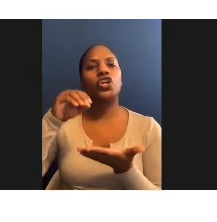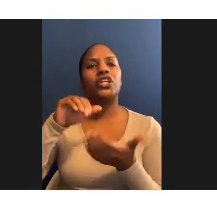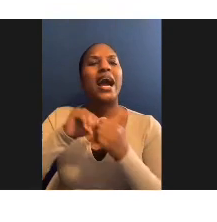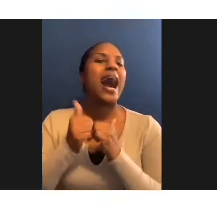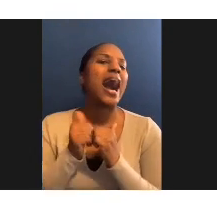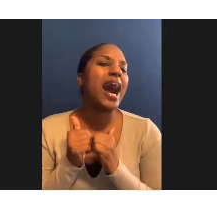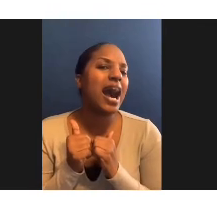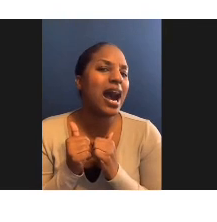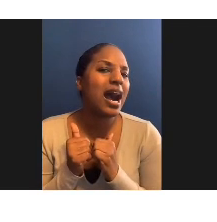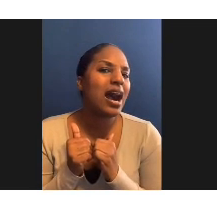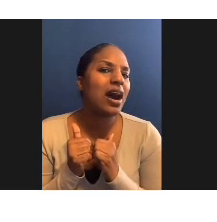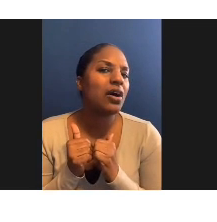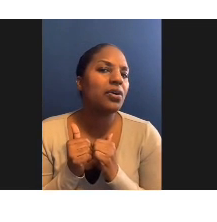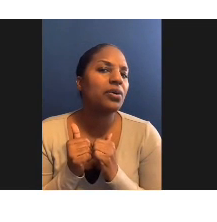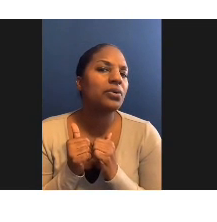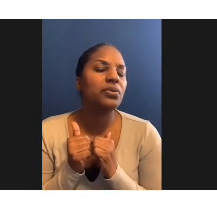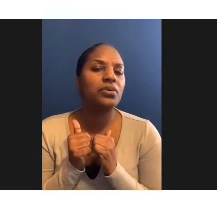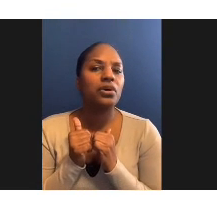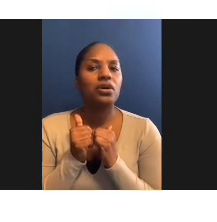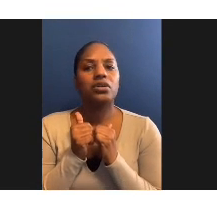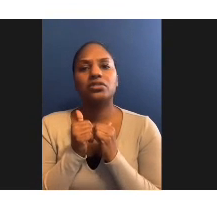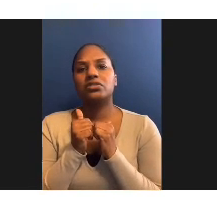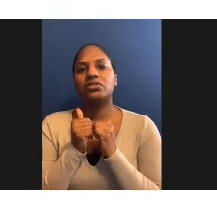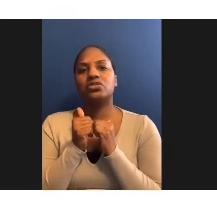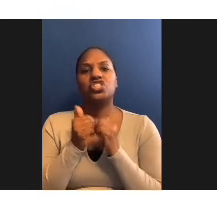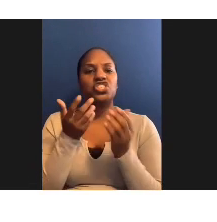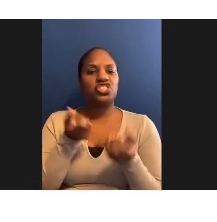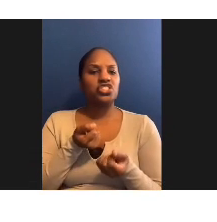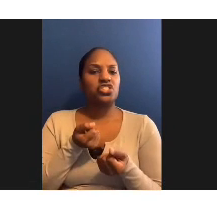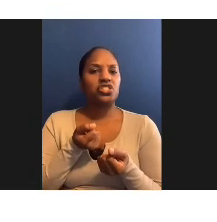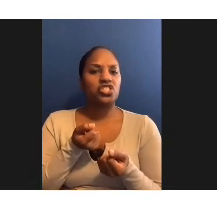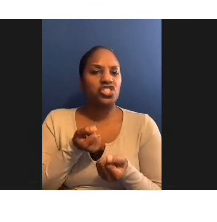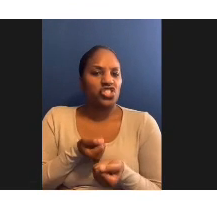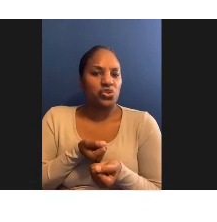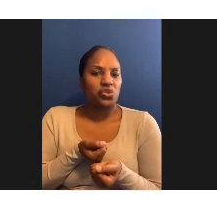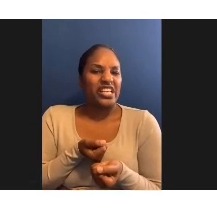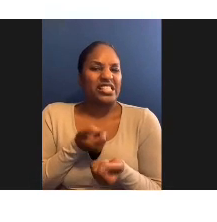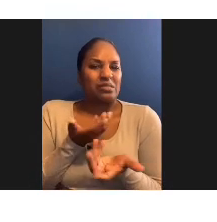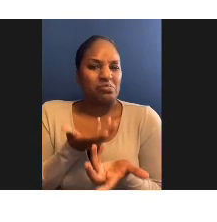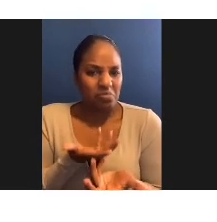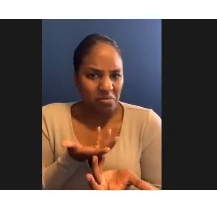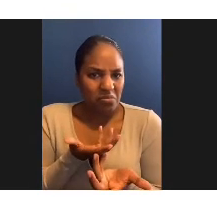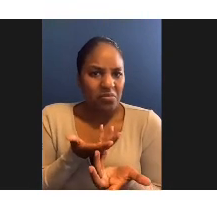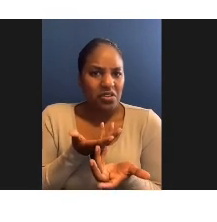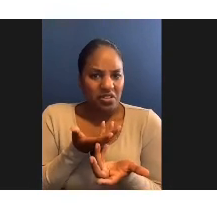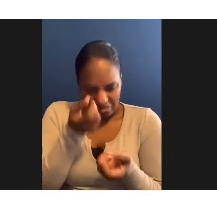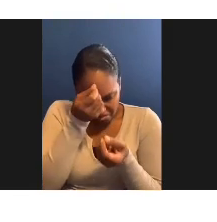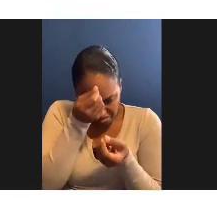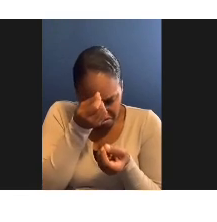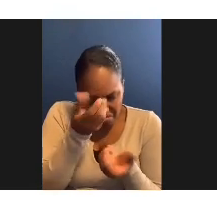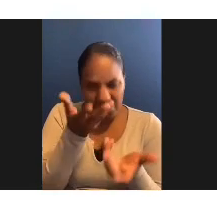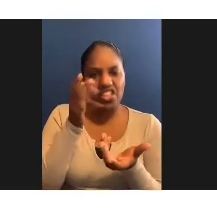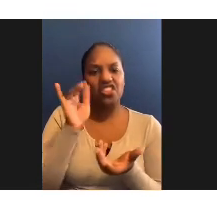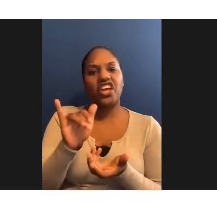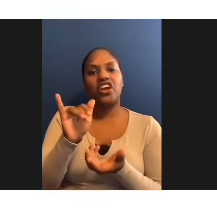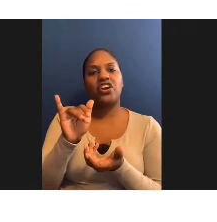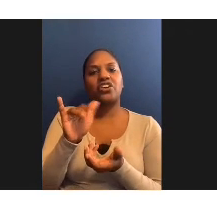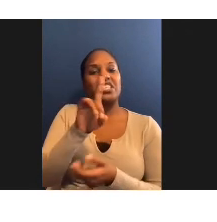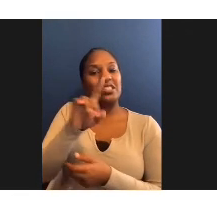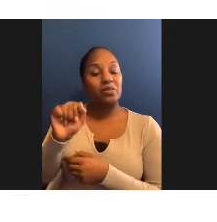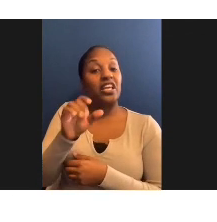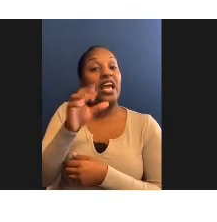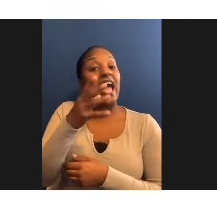how to disclose their disability and when to disclose their disability.